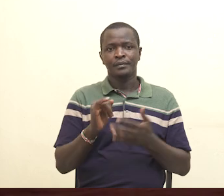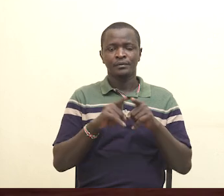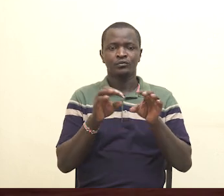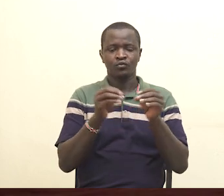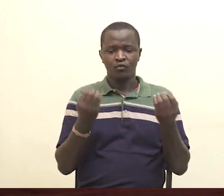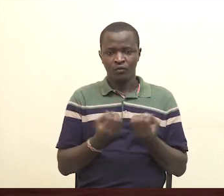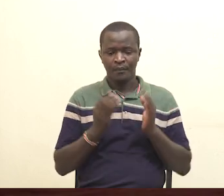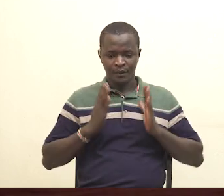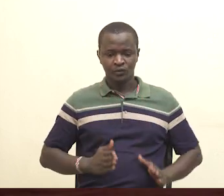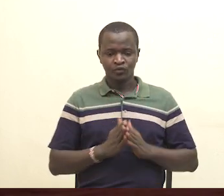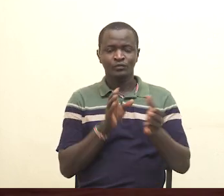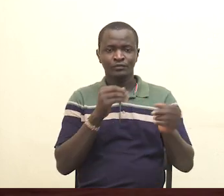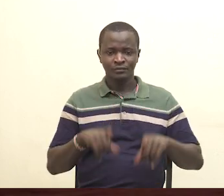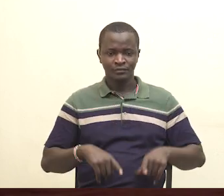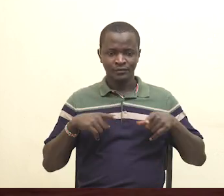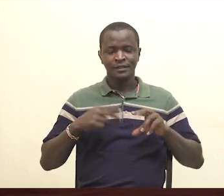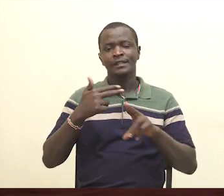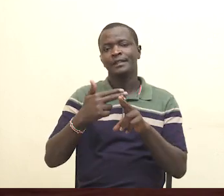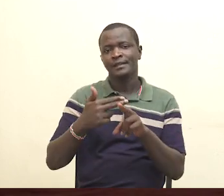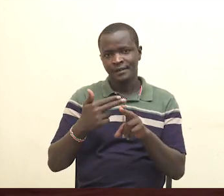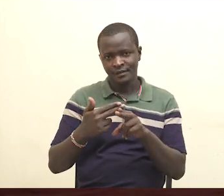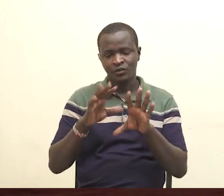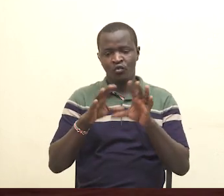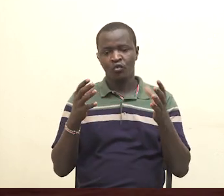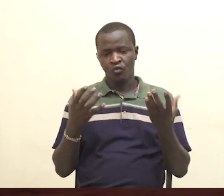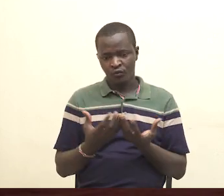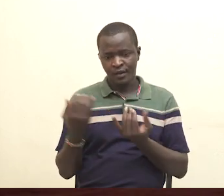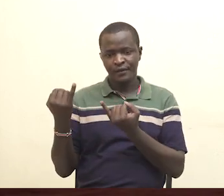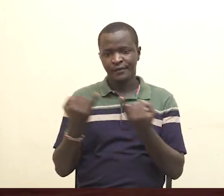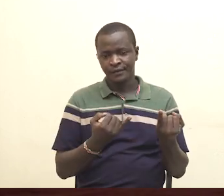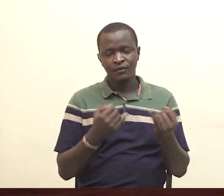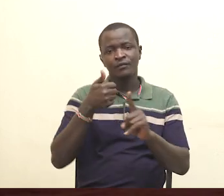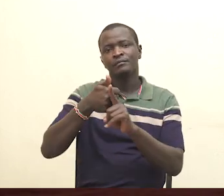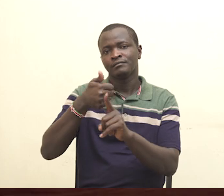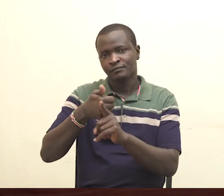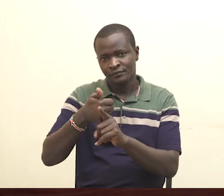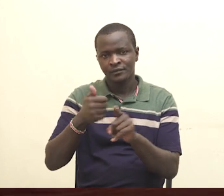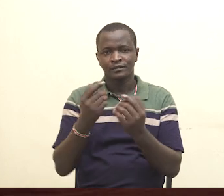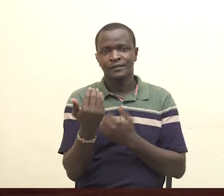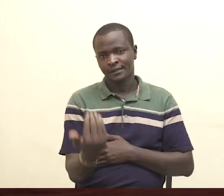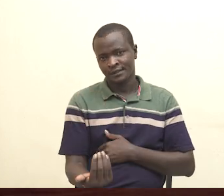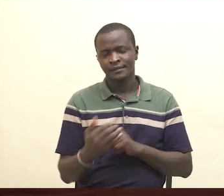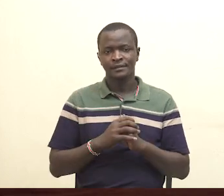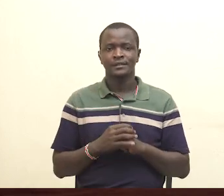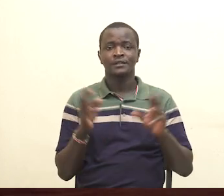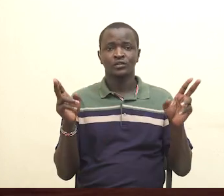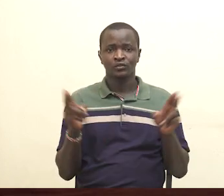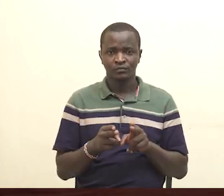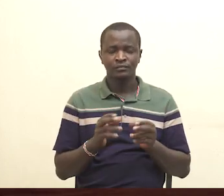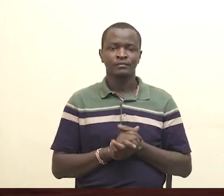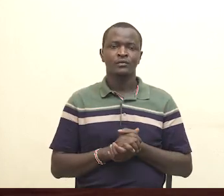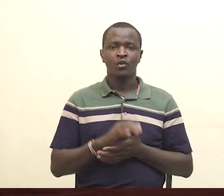member of an OPD, an organization of persons living with disability, which is called a Community United for